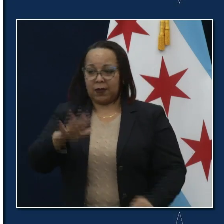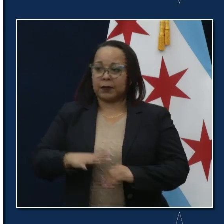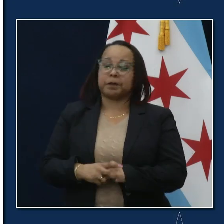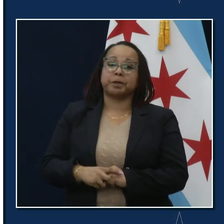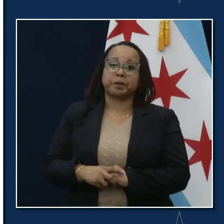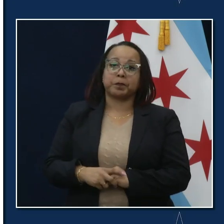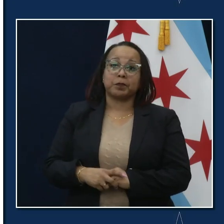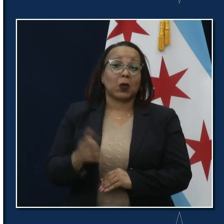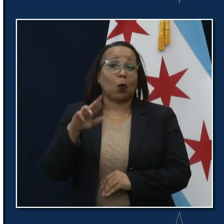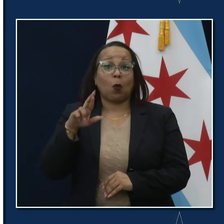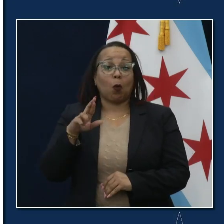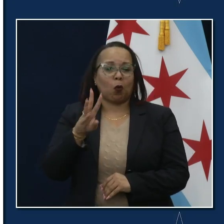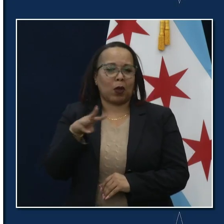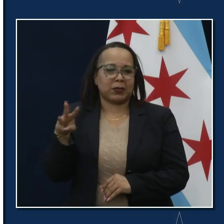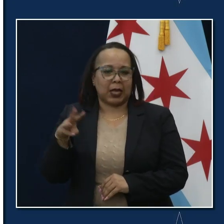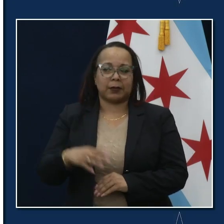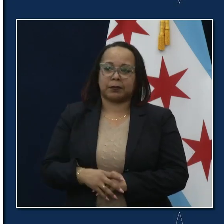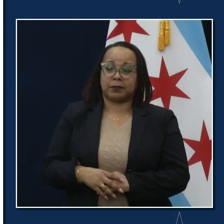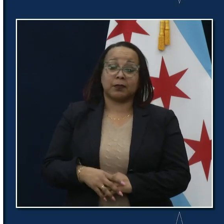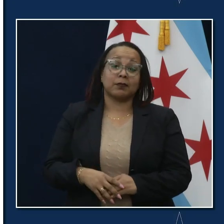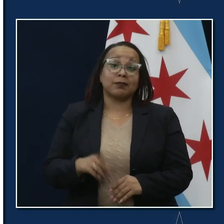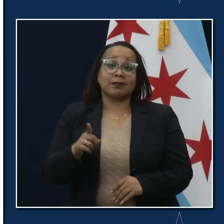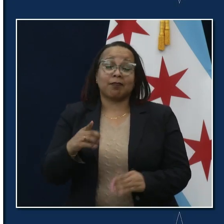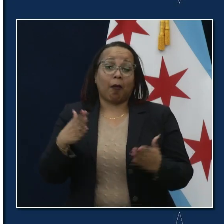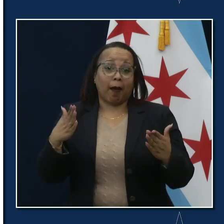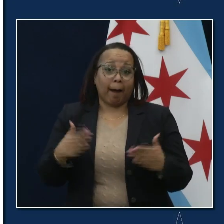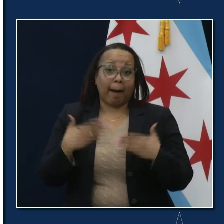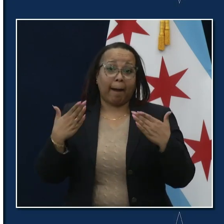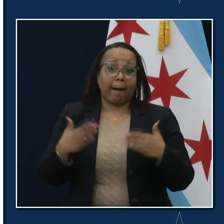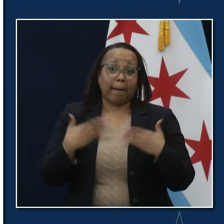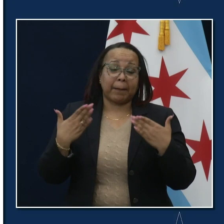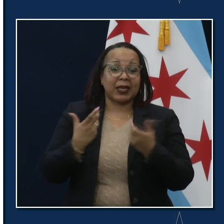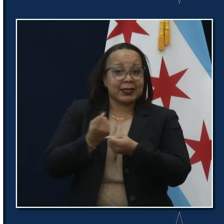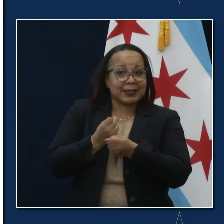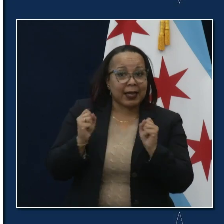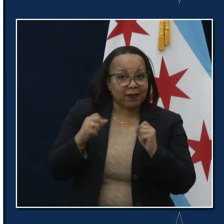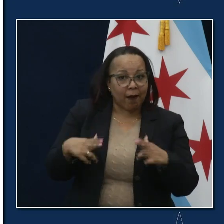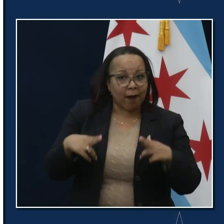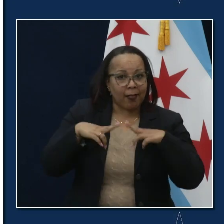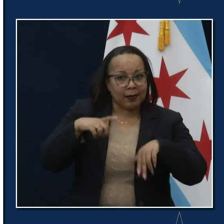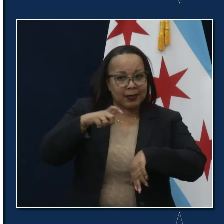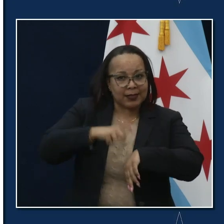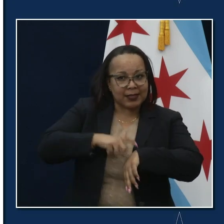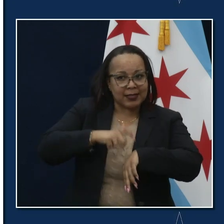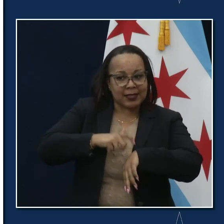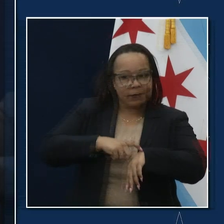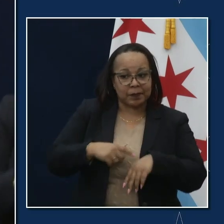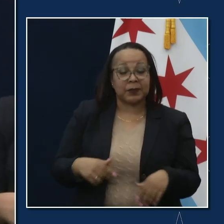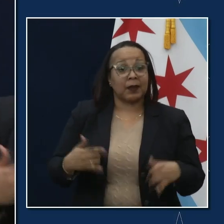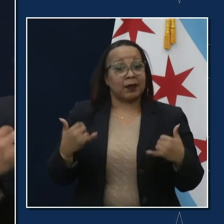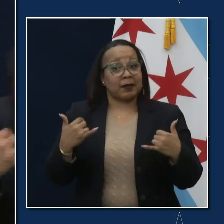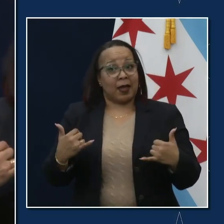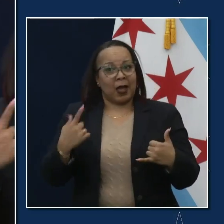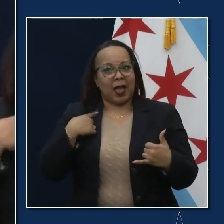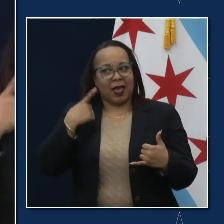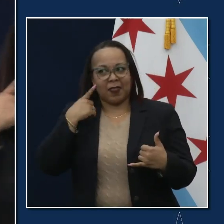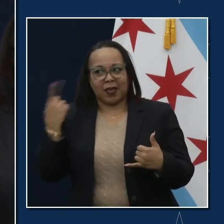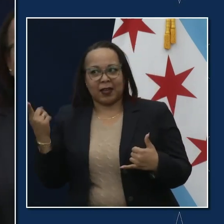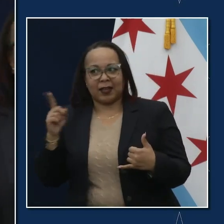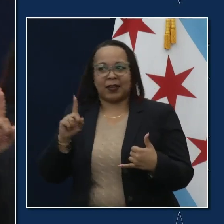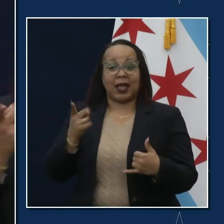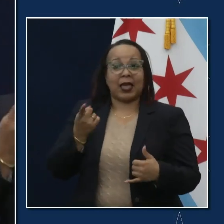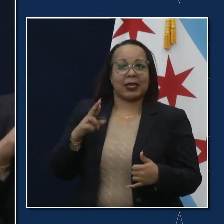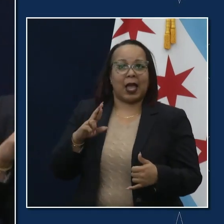312-746-4835, or visit the website. I want to wish you a happy and a safe holiday season. And with that, I think I'll bring up